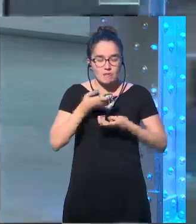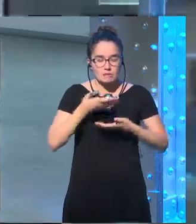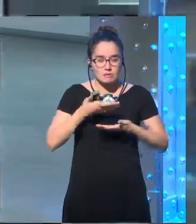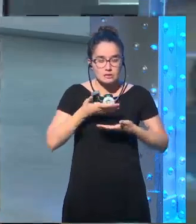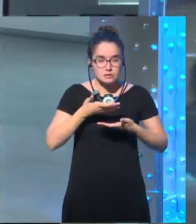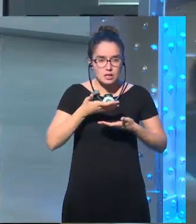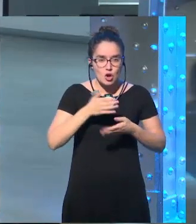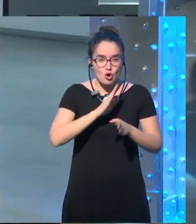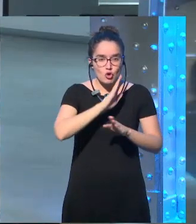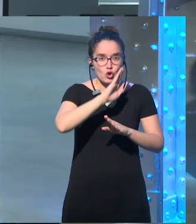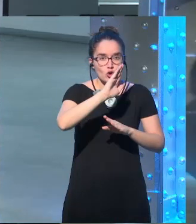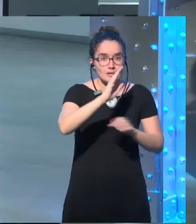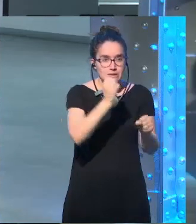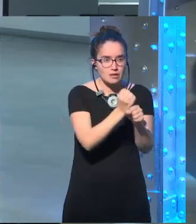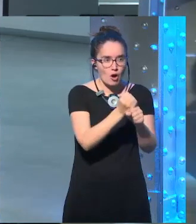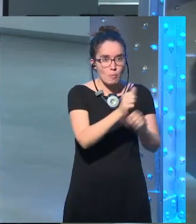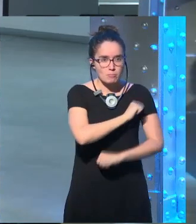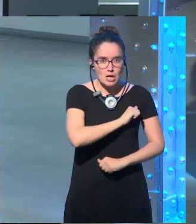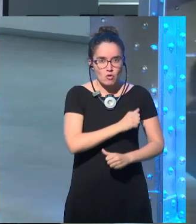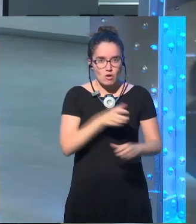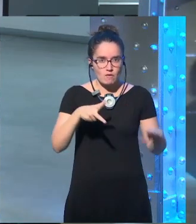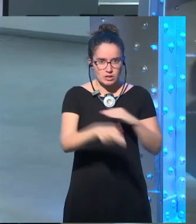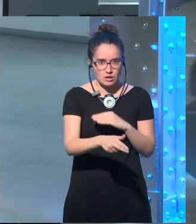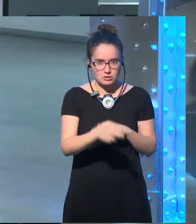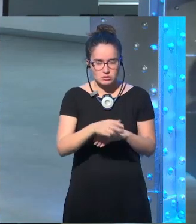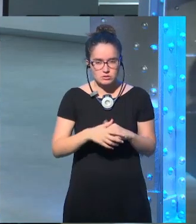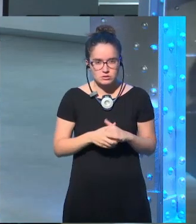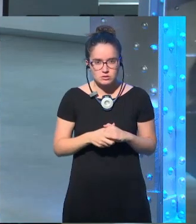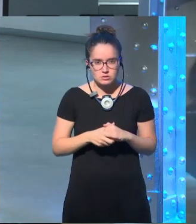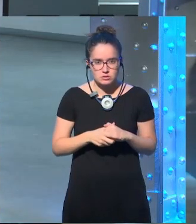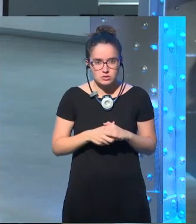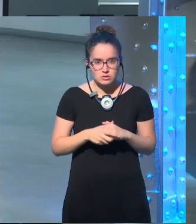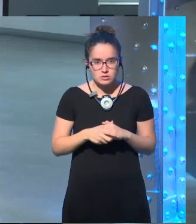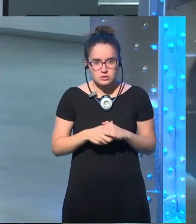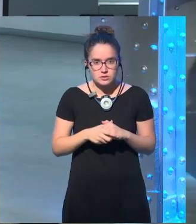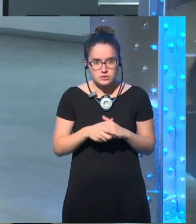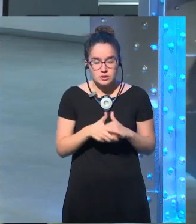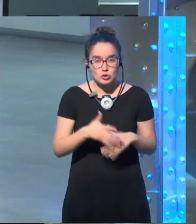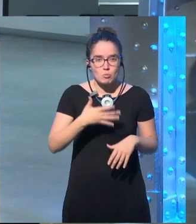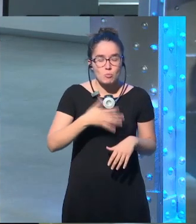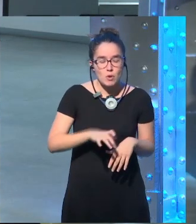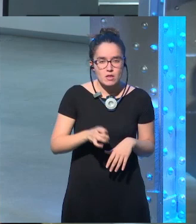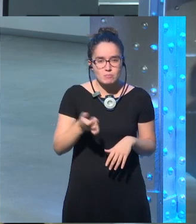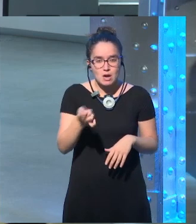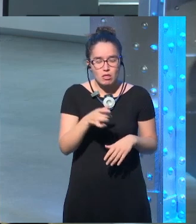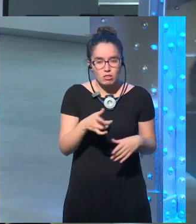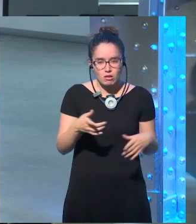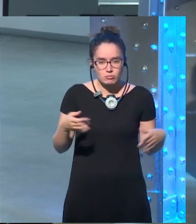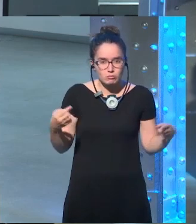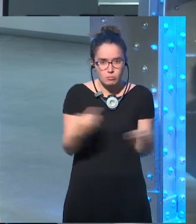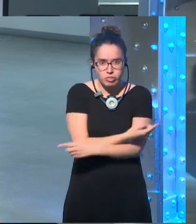unemployed. Now, while this might seem like a contradiction in terms, it